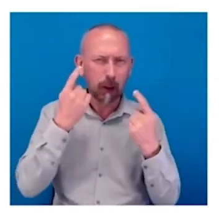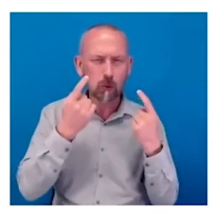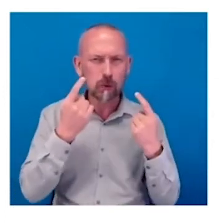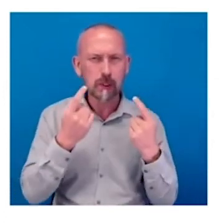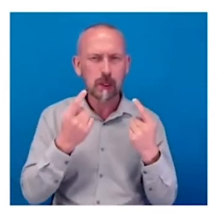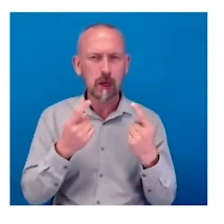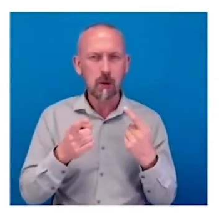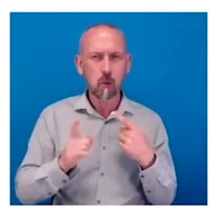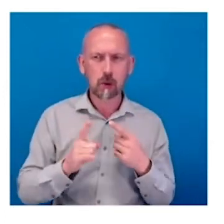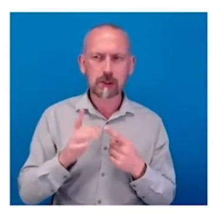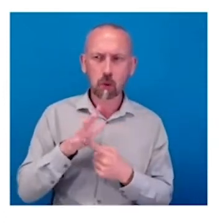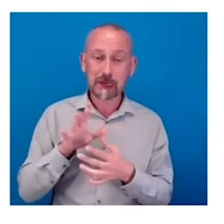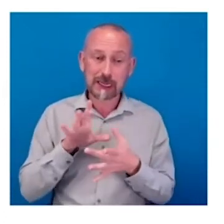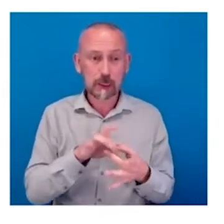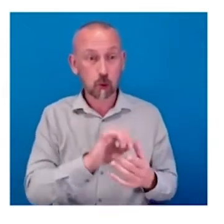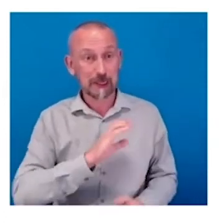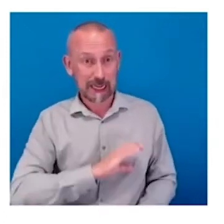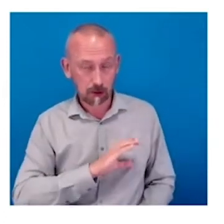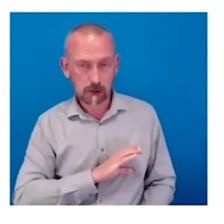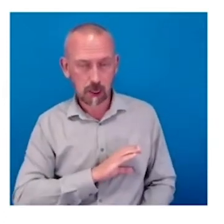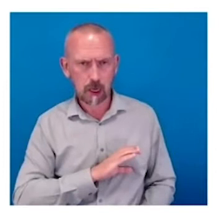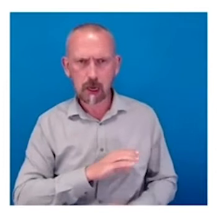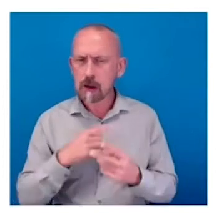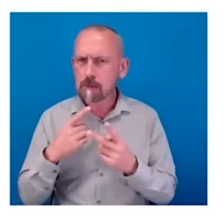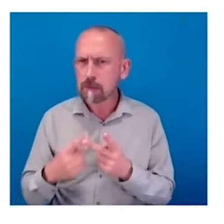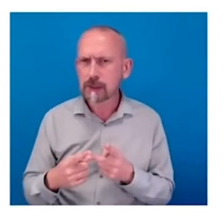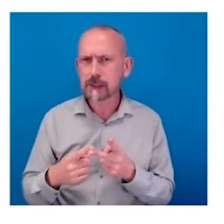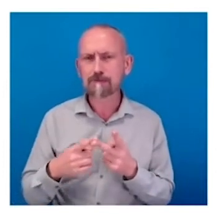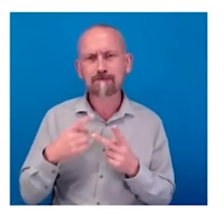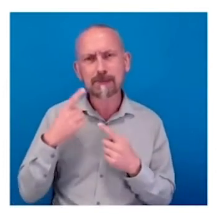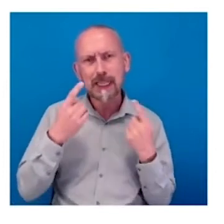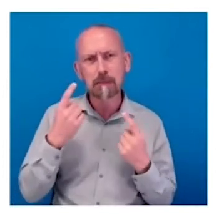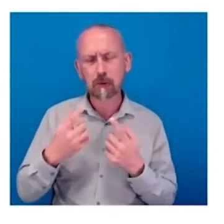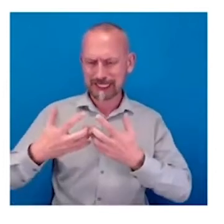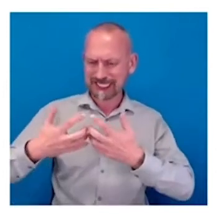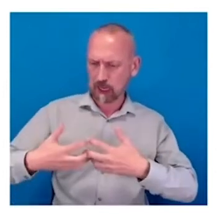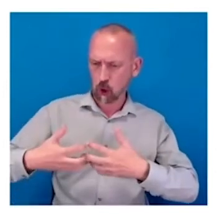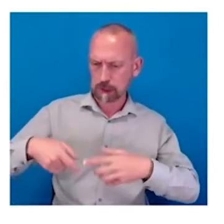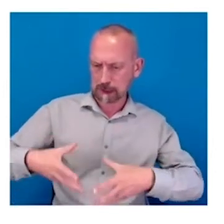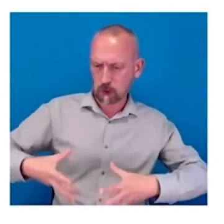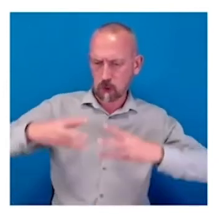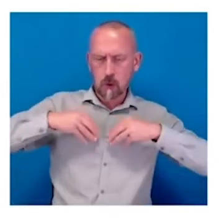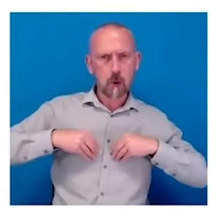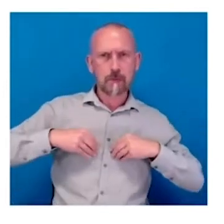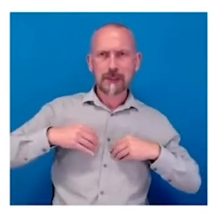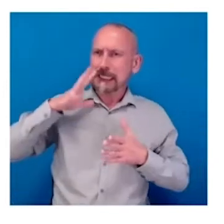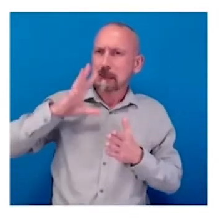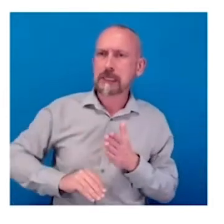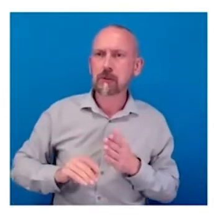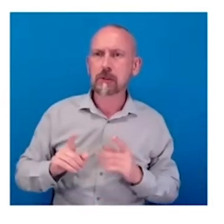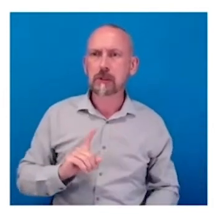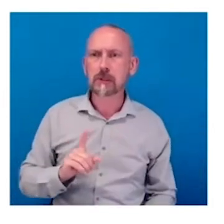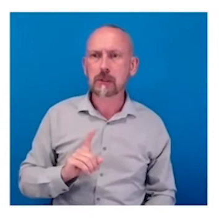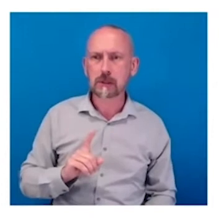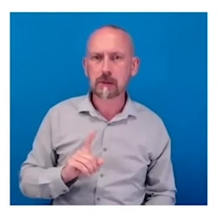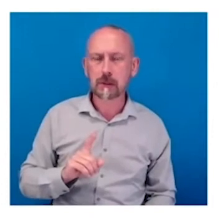we were creating, but also how we wanted to represent the technology and in particular the experience that technology helped to create. And that was a pretty